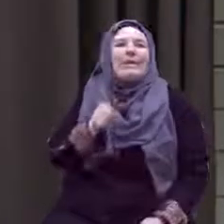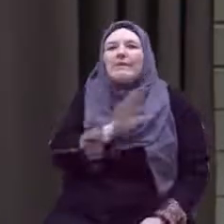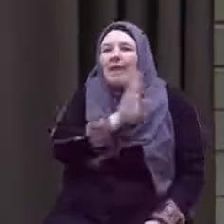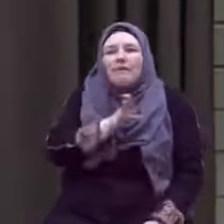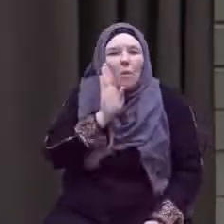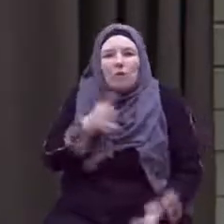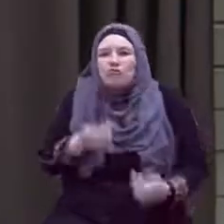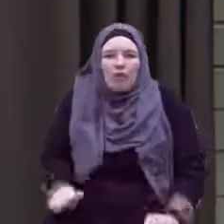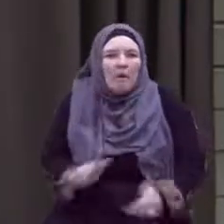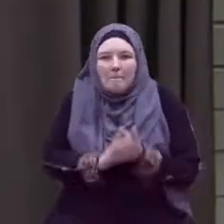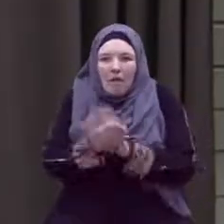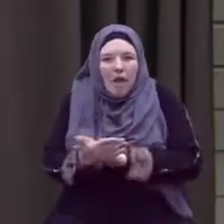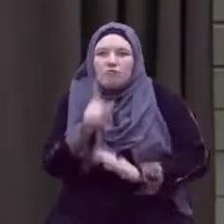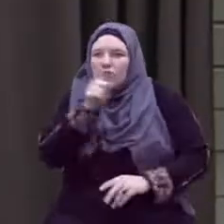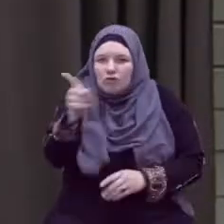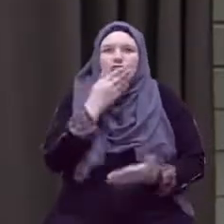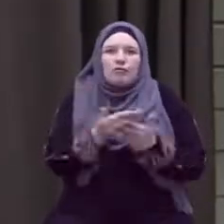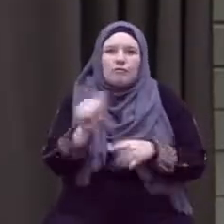claim.